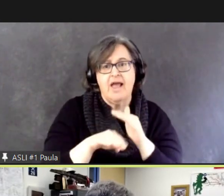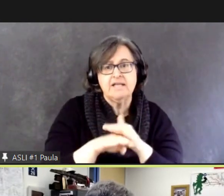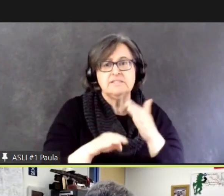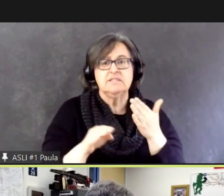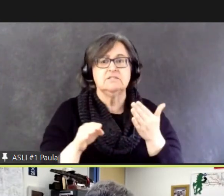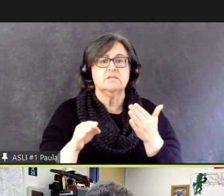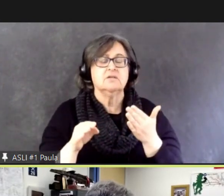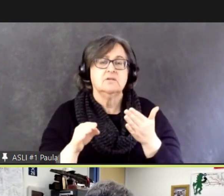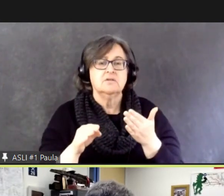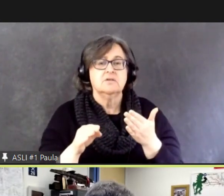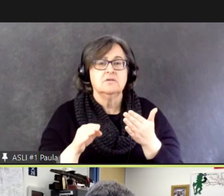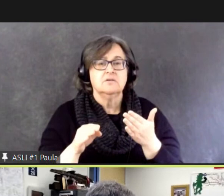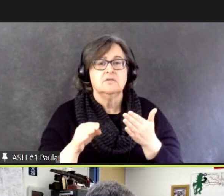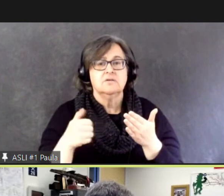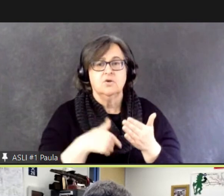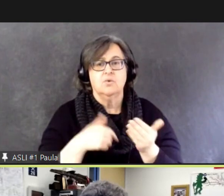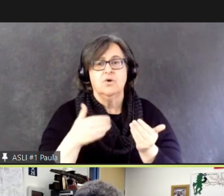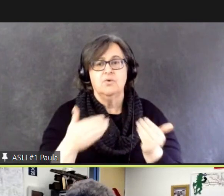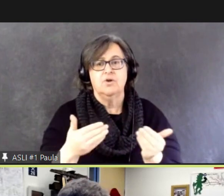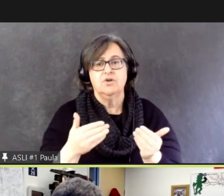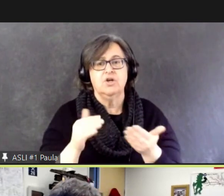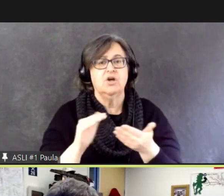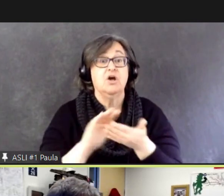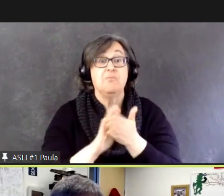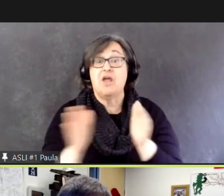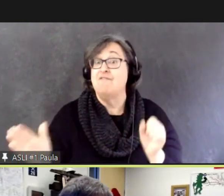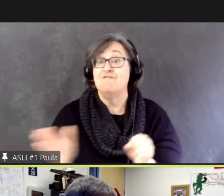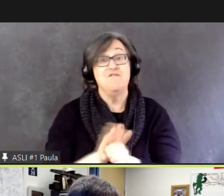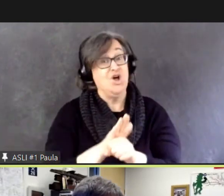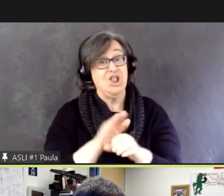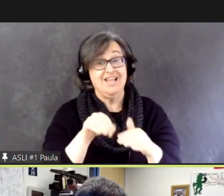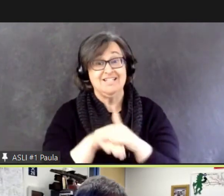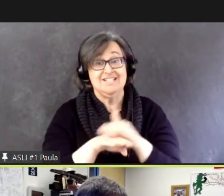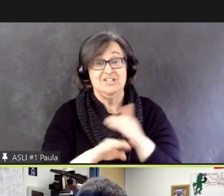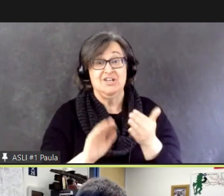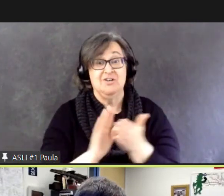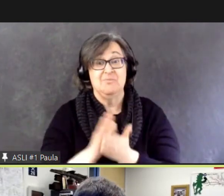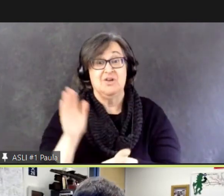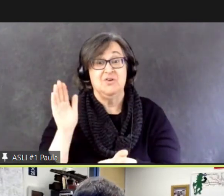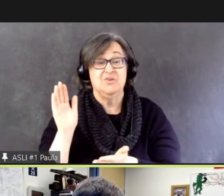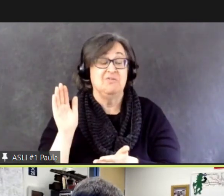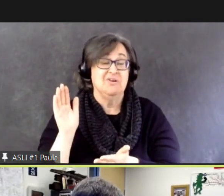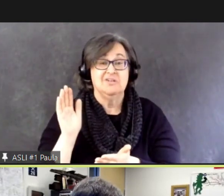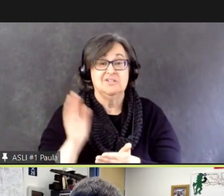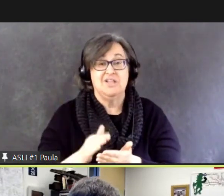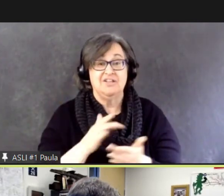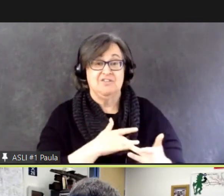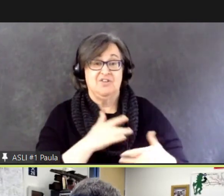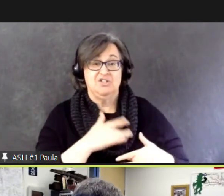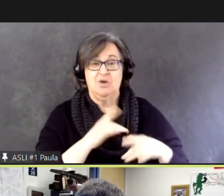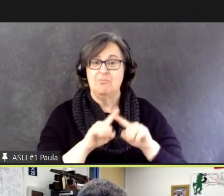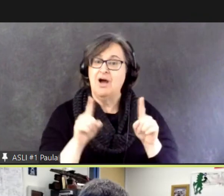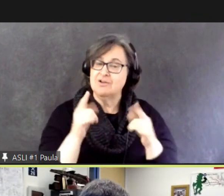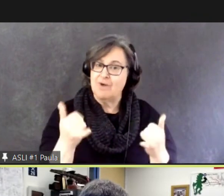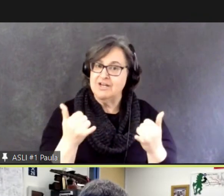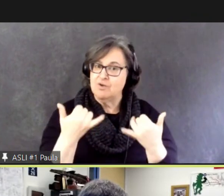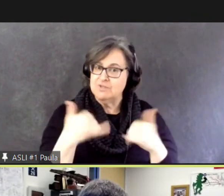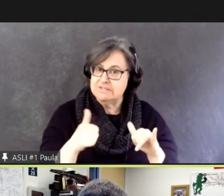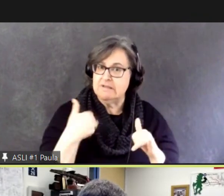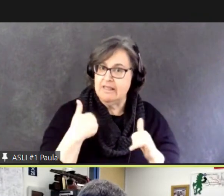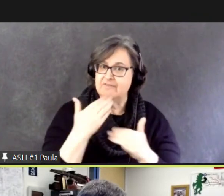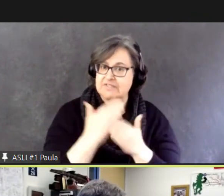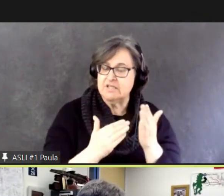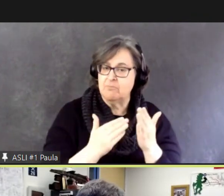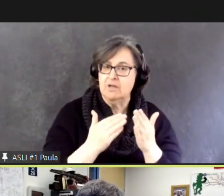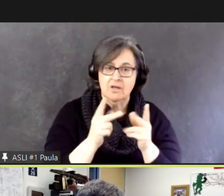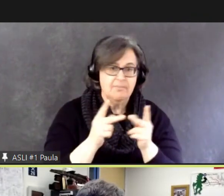system as we move forward to being fully accessible, and it becomes less of a relevant concern. But as we still have some restricted